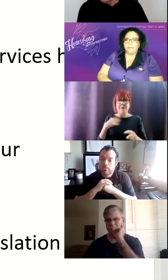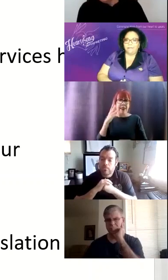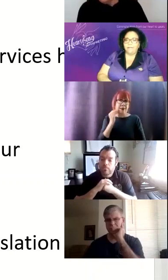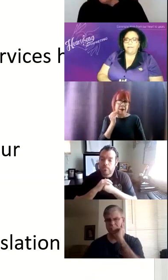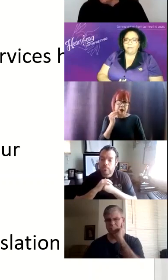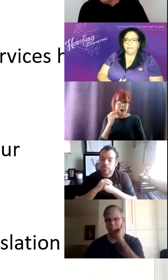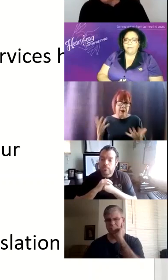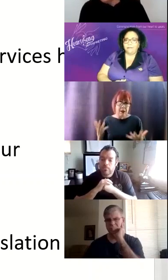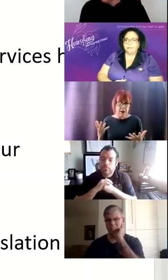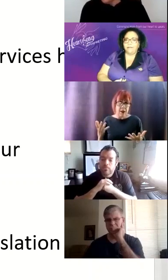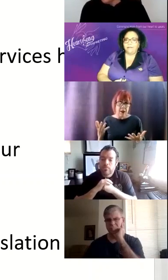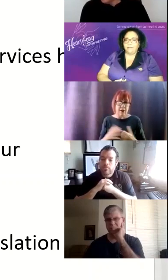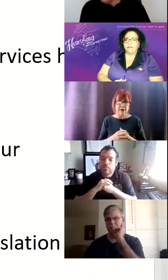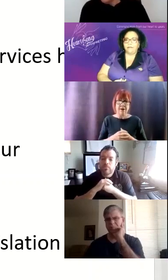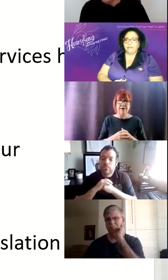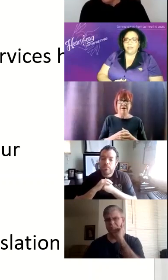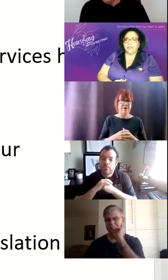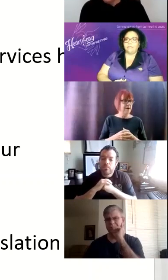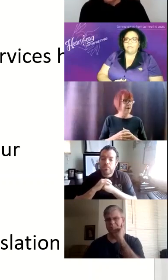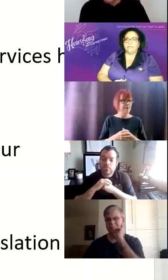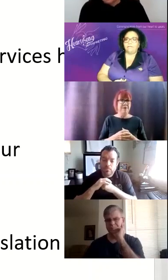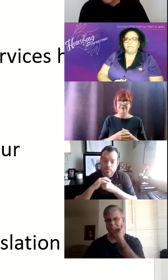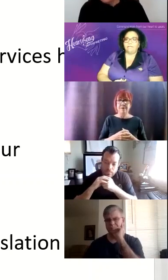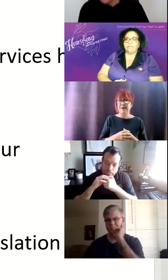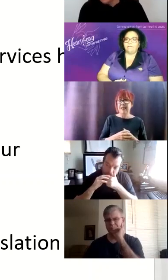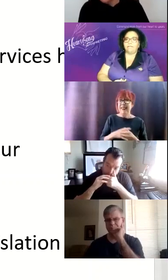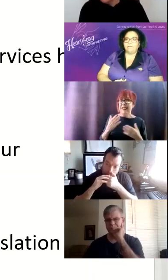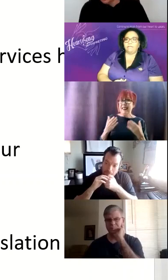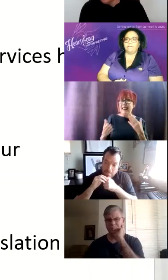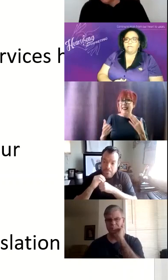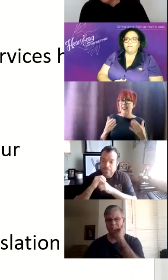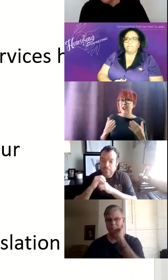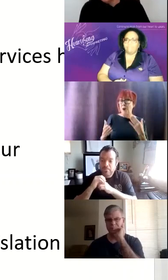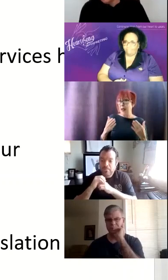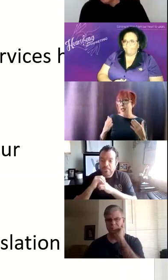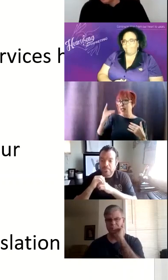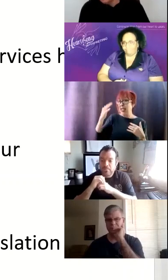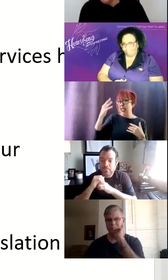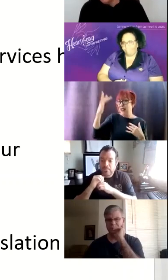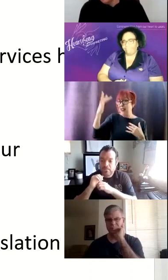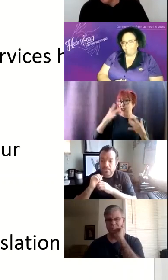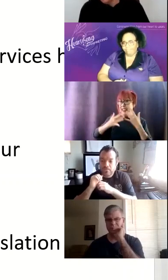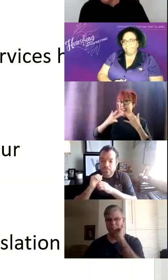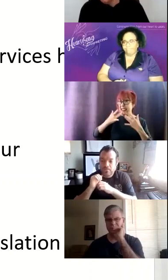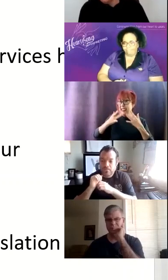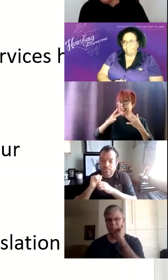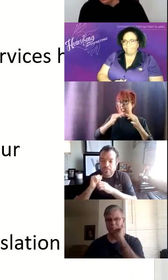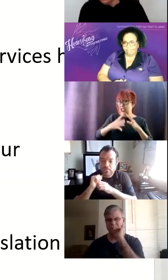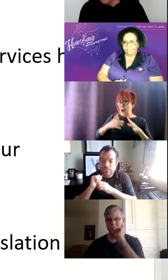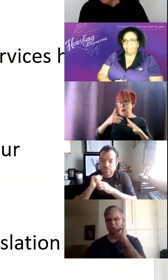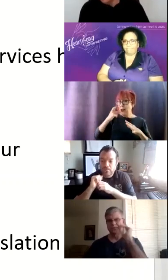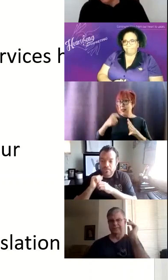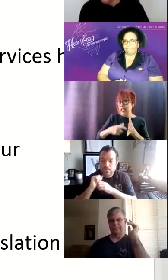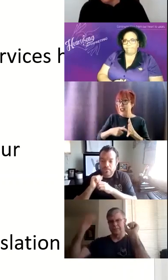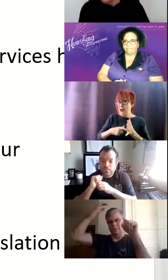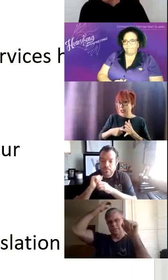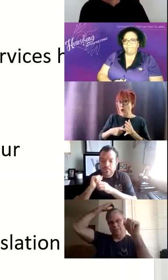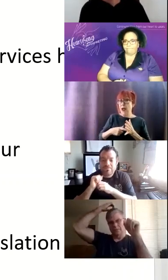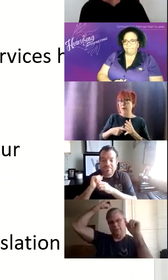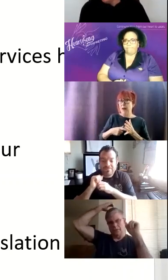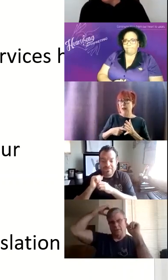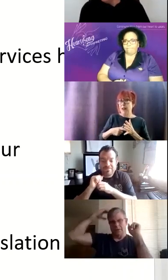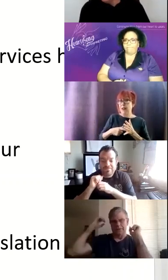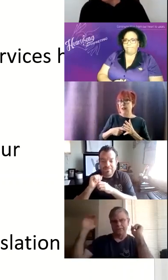And I'm going to venture to guess there might be an additional shortage of interpreters as a result of the requirement for